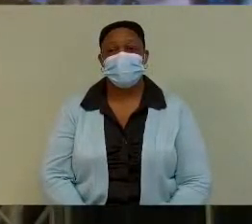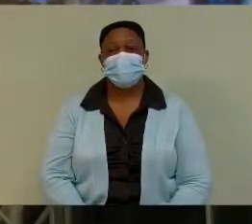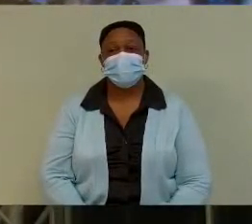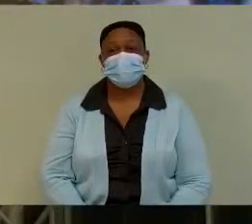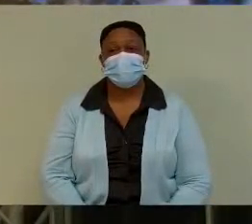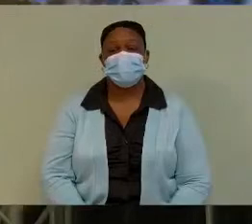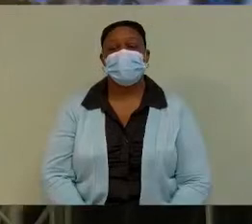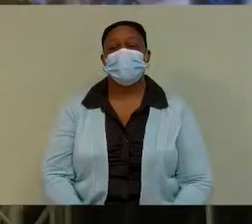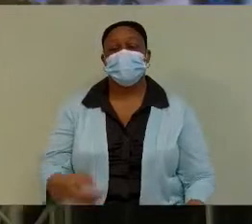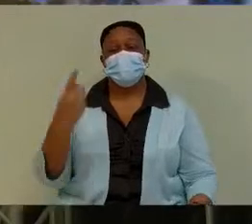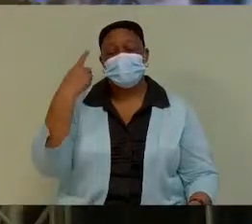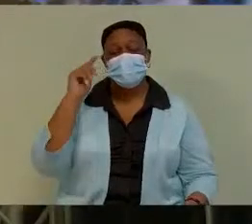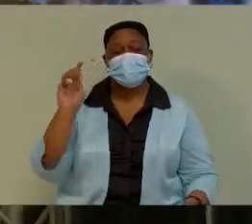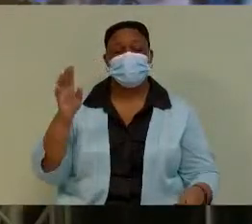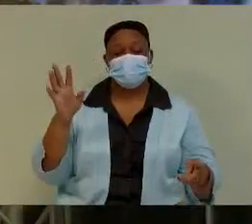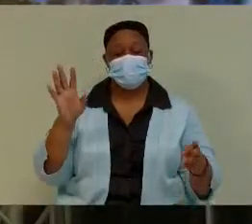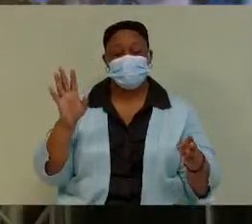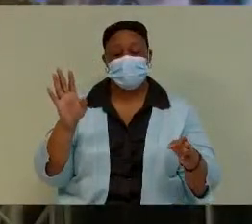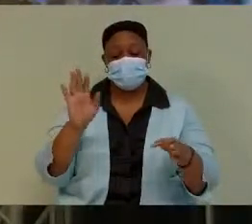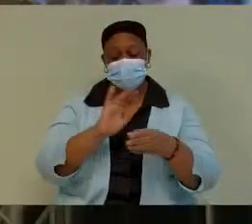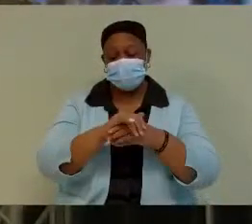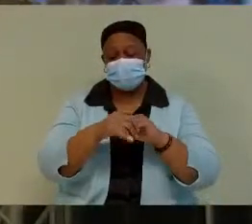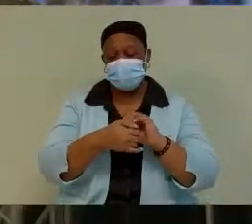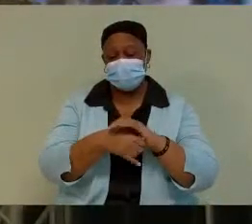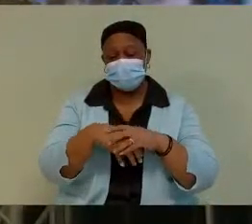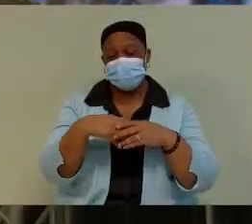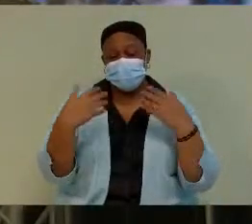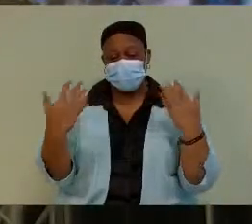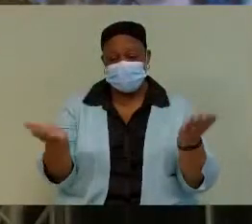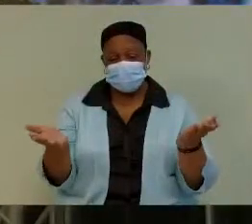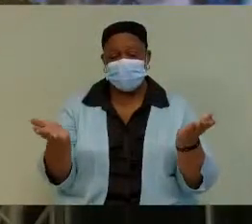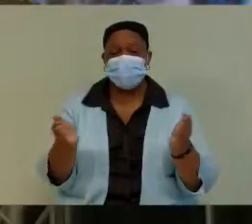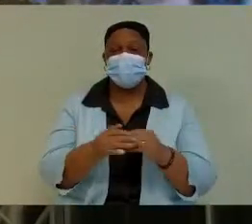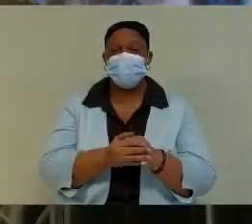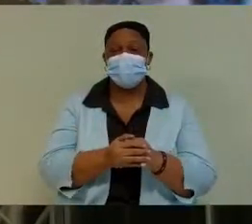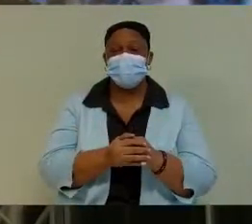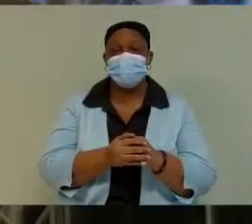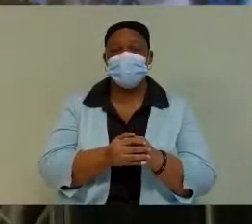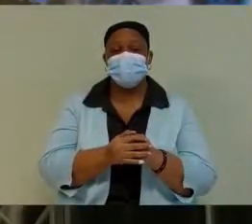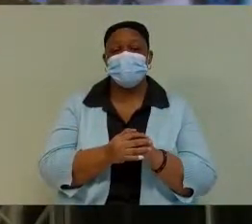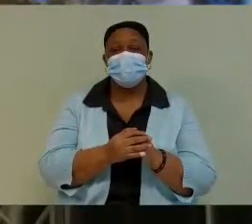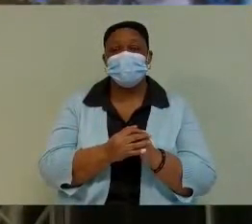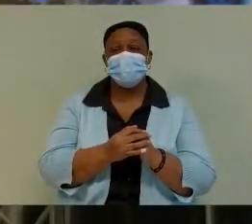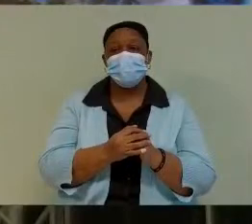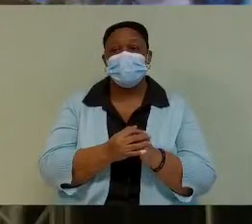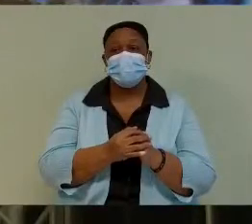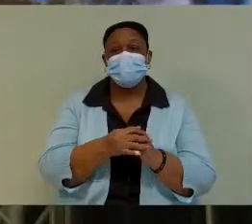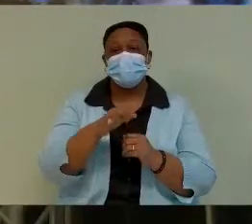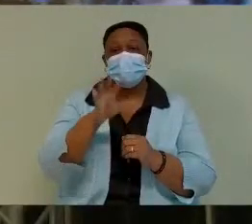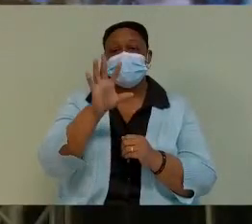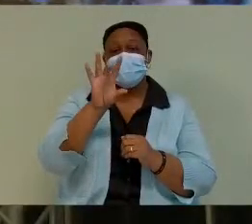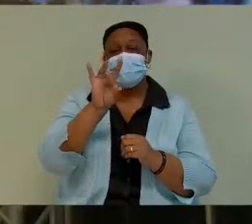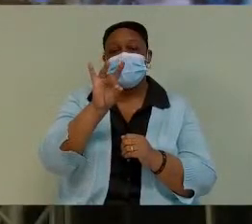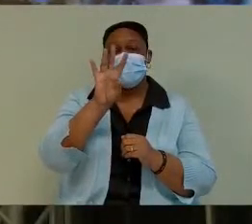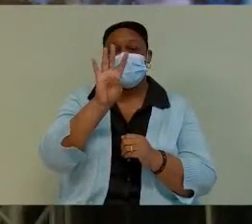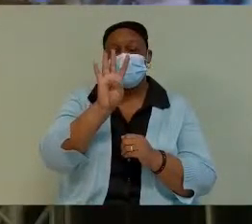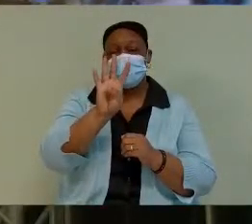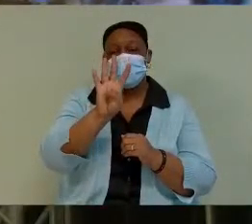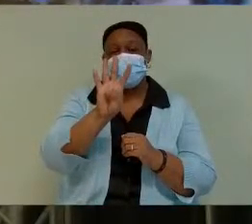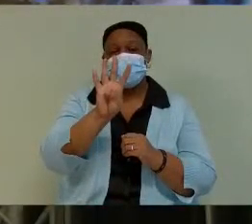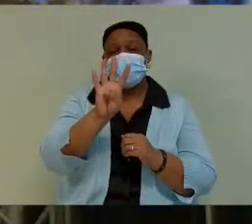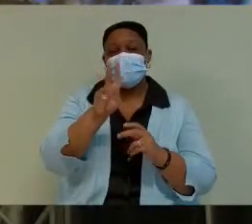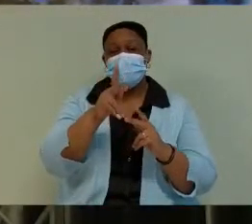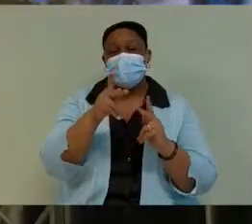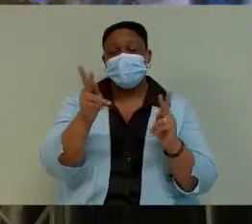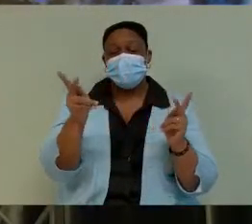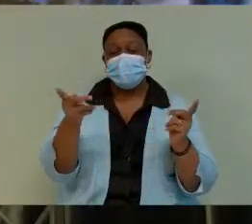personal hygiene with the following particulars. Practicing good hand hygiene, 84.